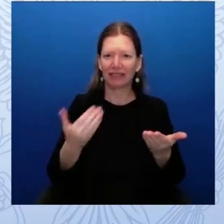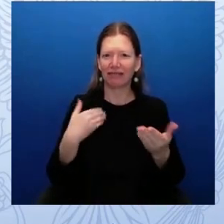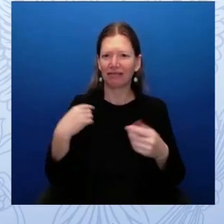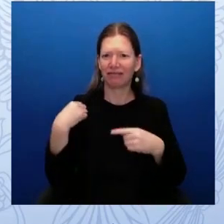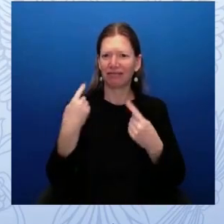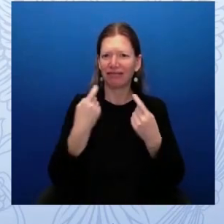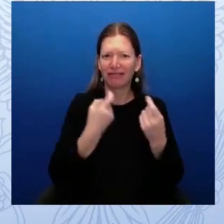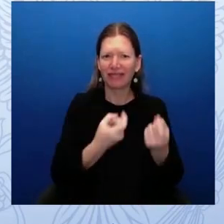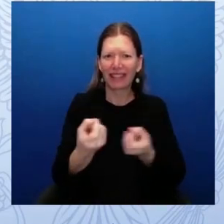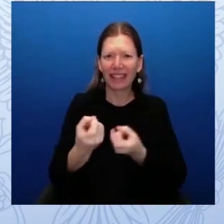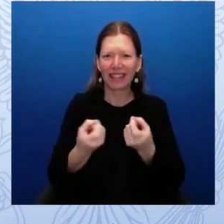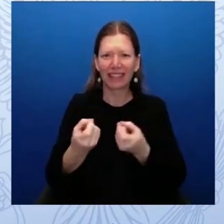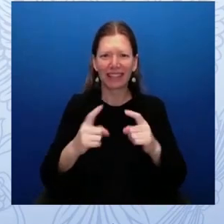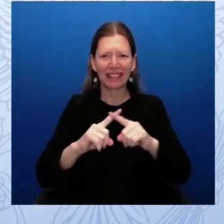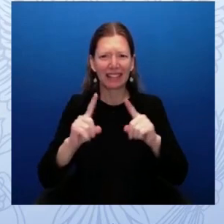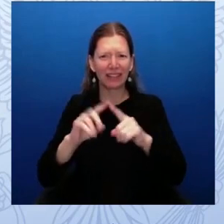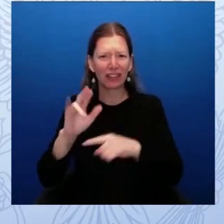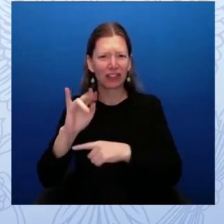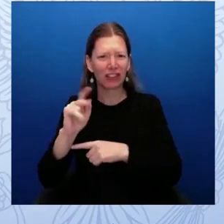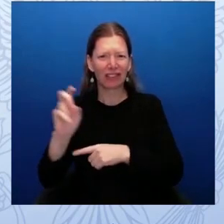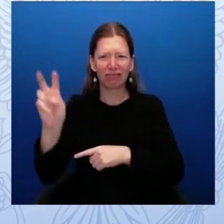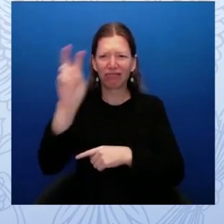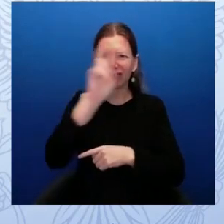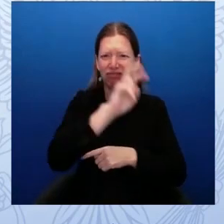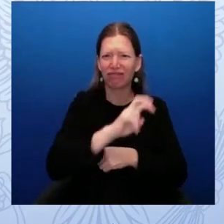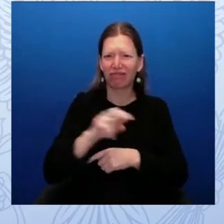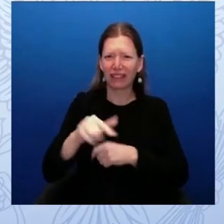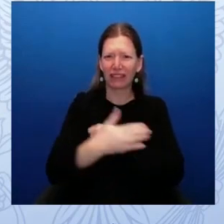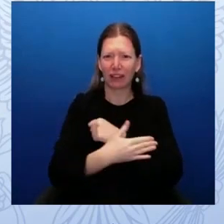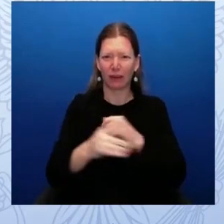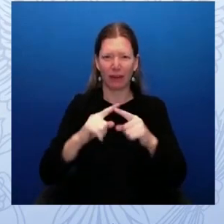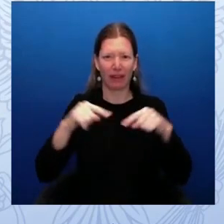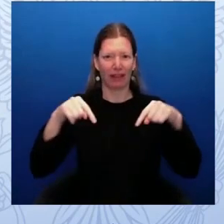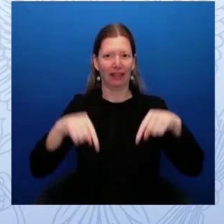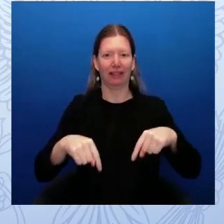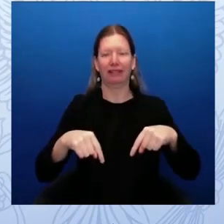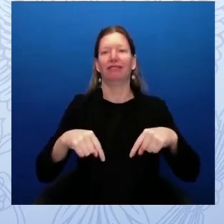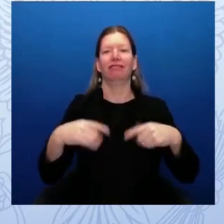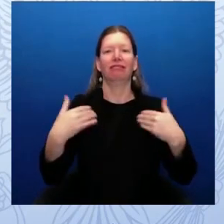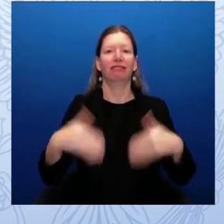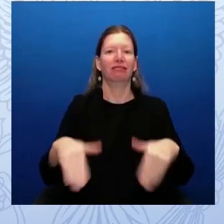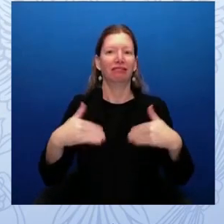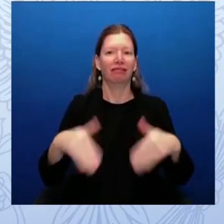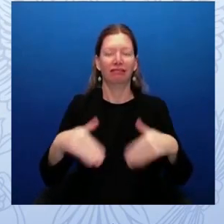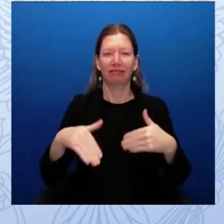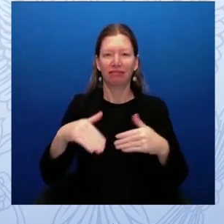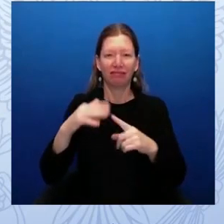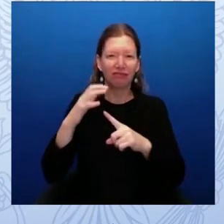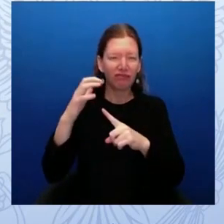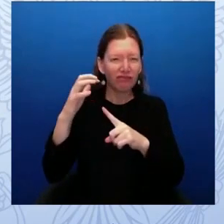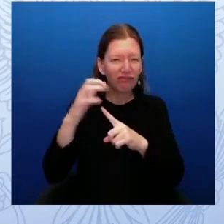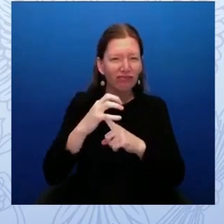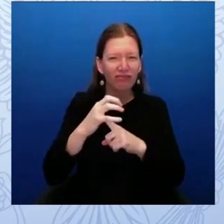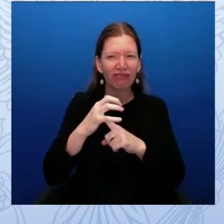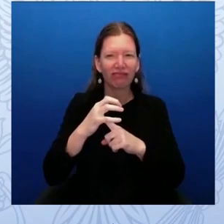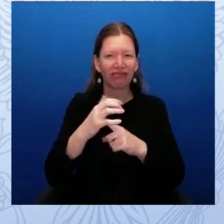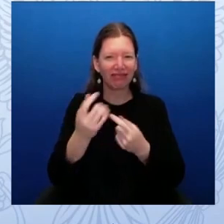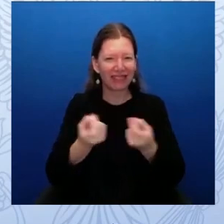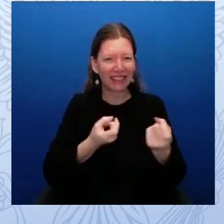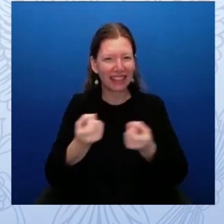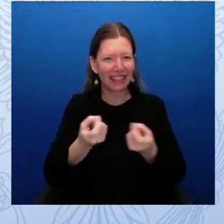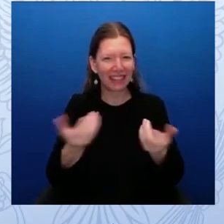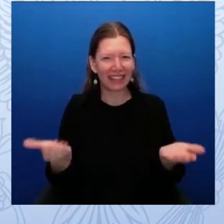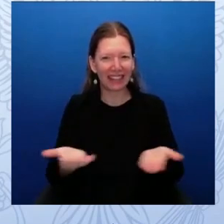most iconic place I've ever skated. So congratulations. Oh my goodness. And at this time, I would like to introduce First